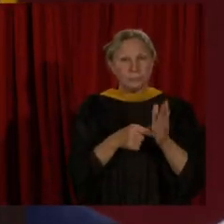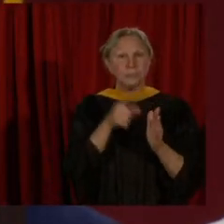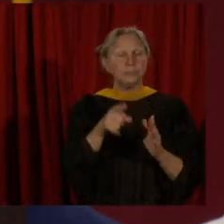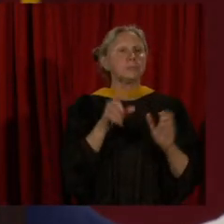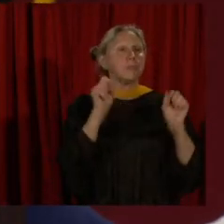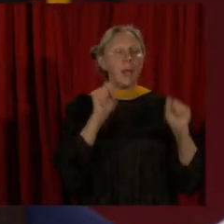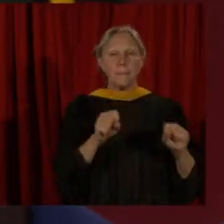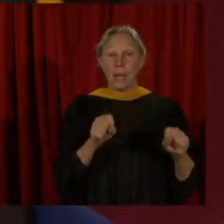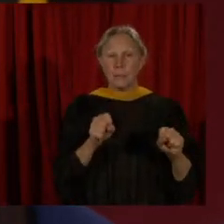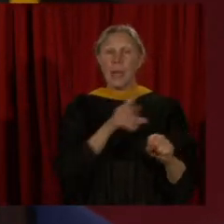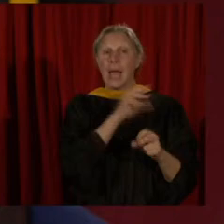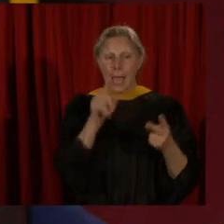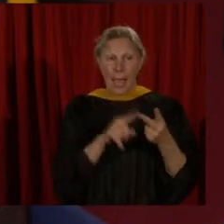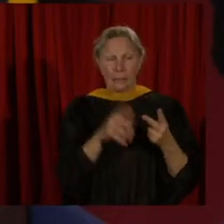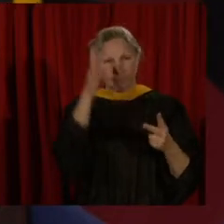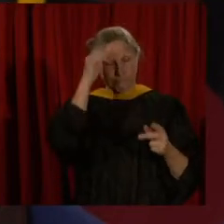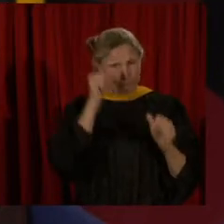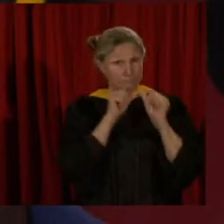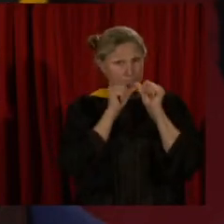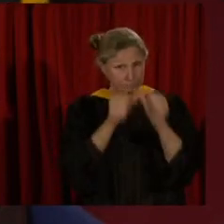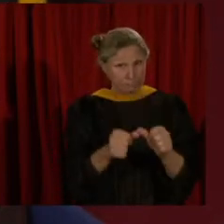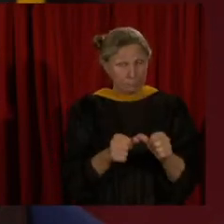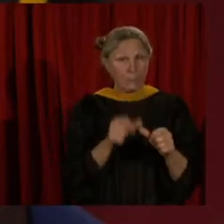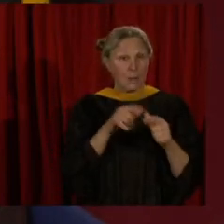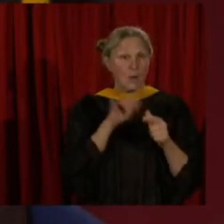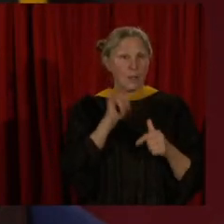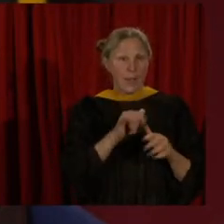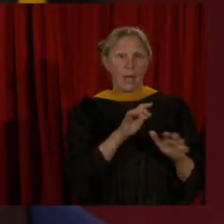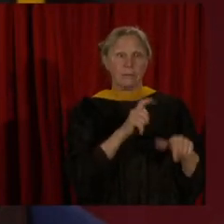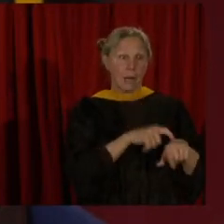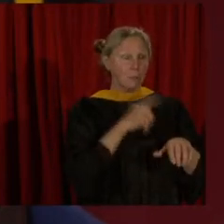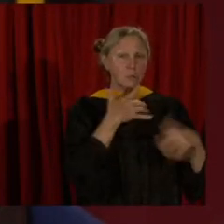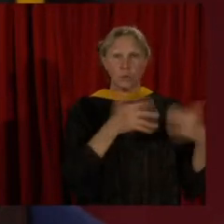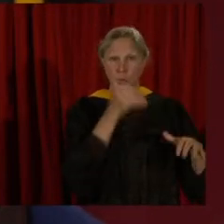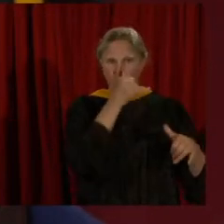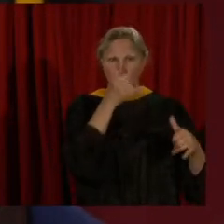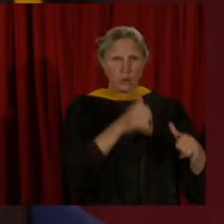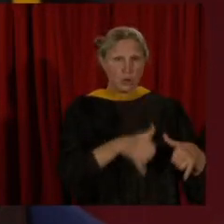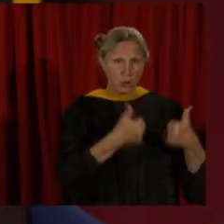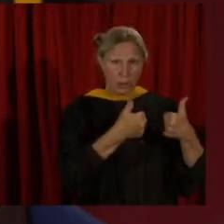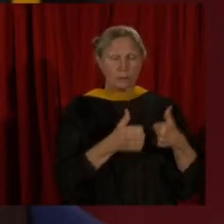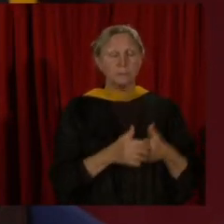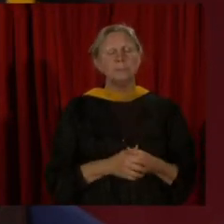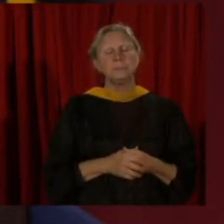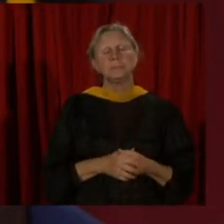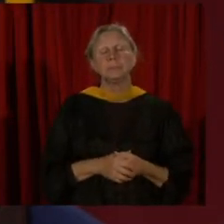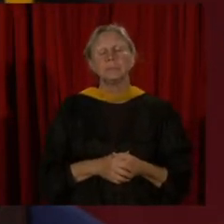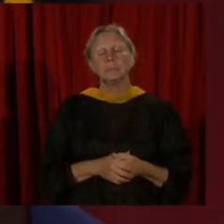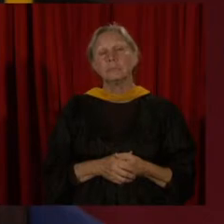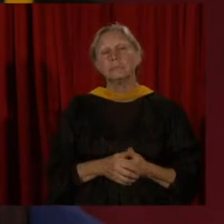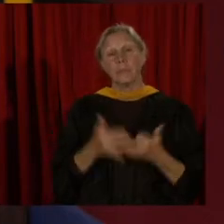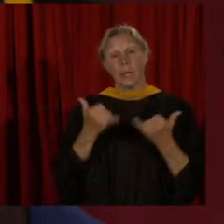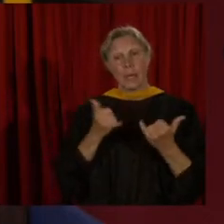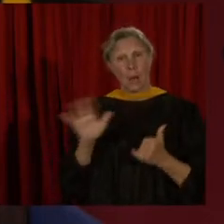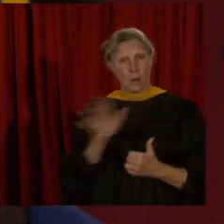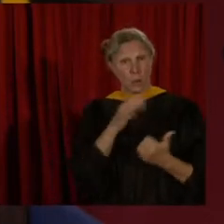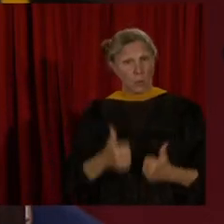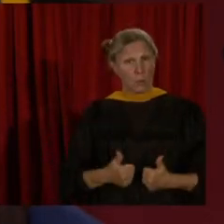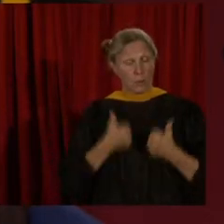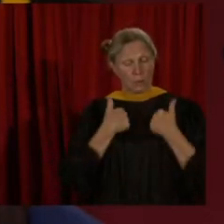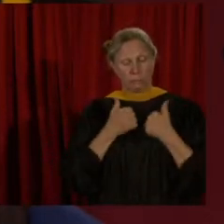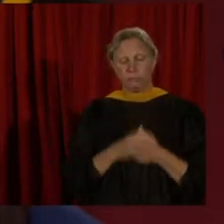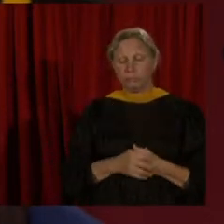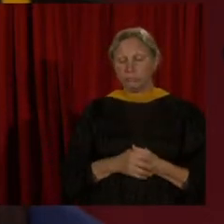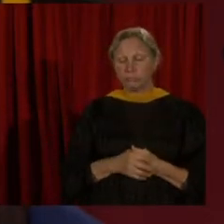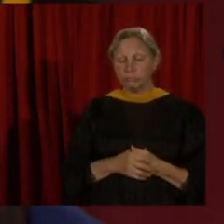adaptability and perseverance during such a challenging time. At this stage of your life, it's